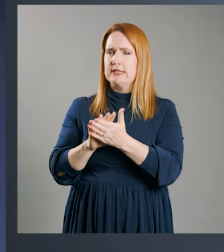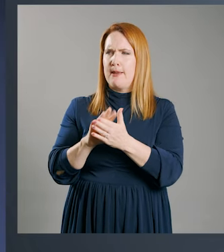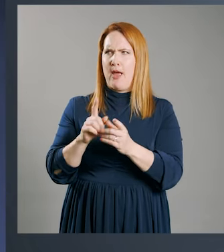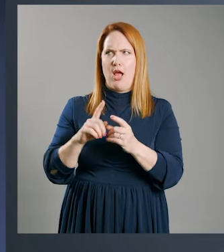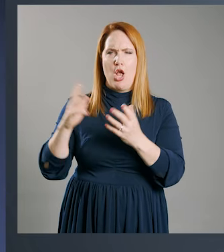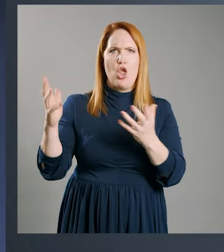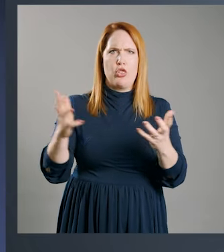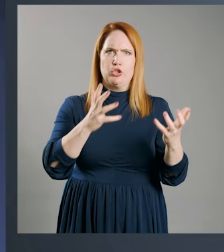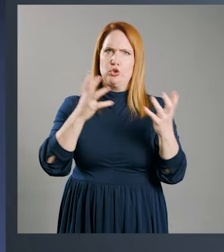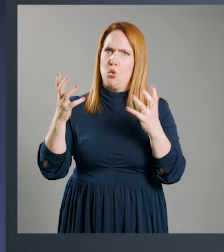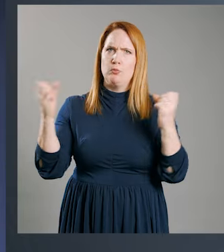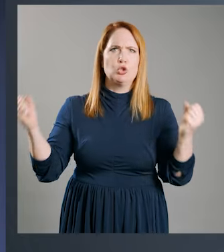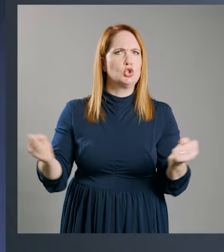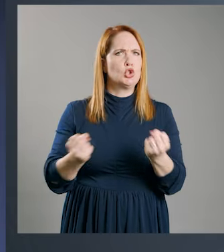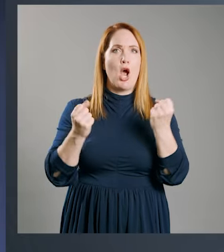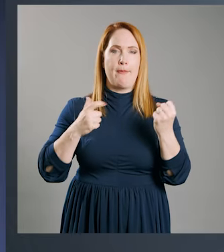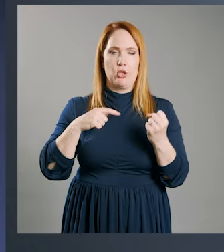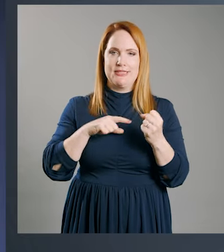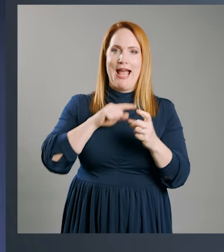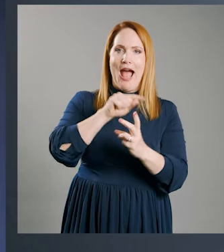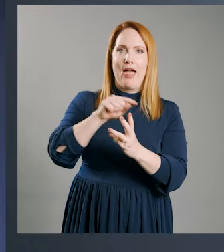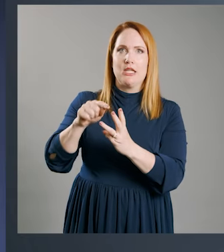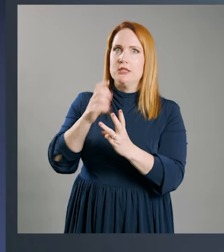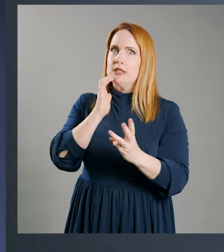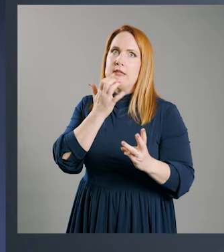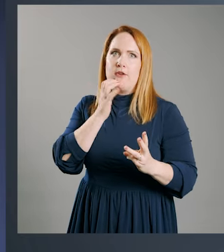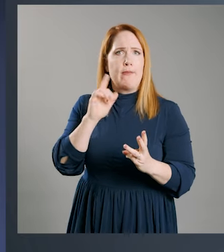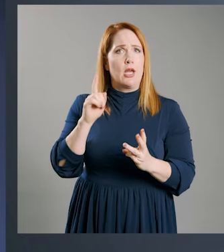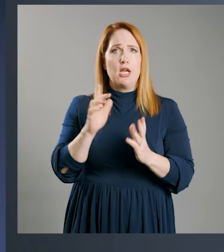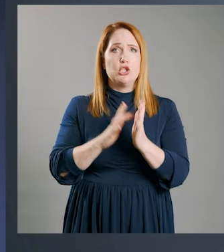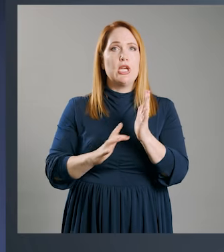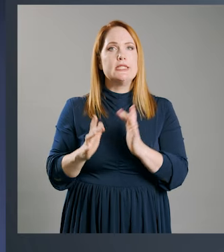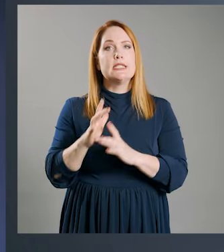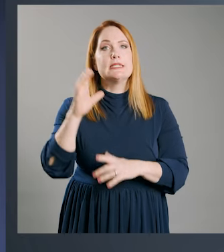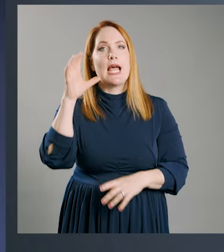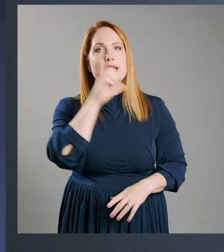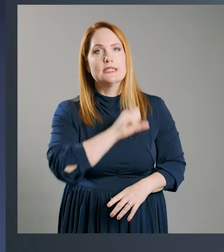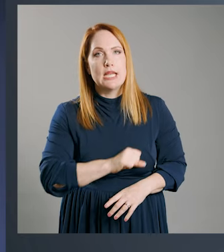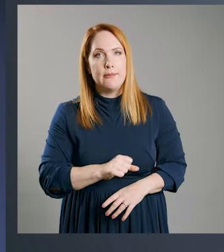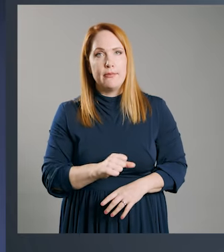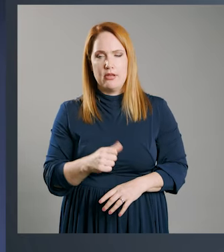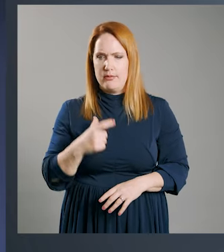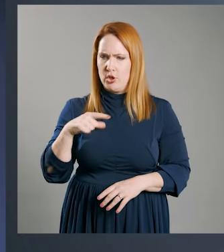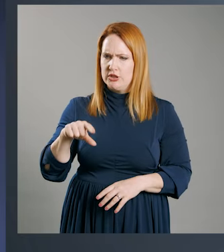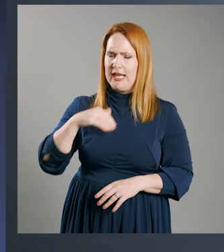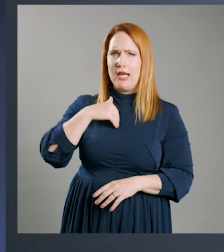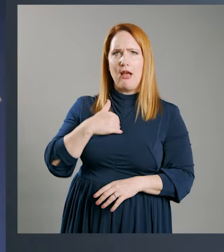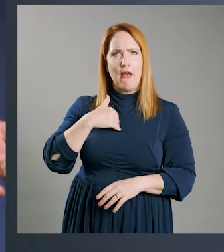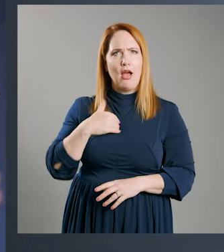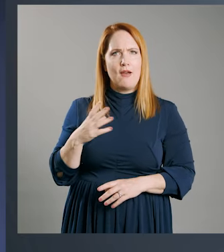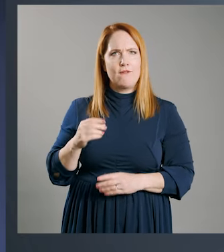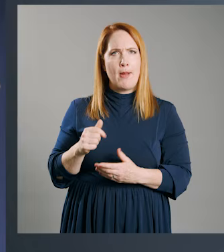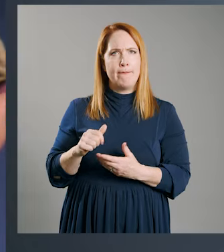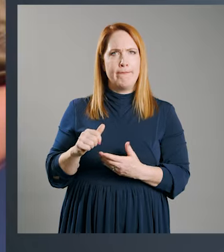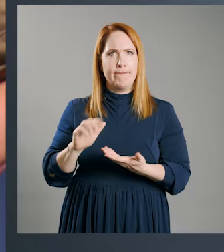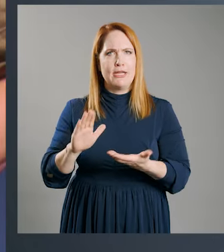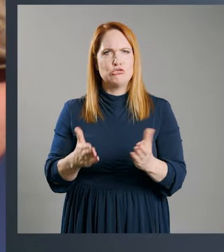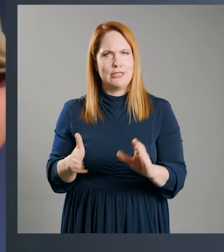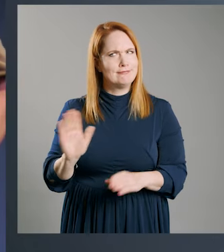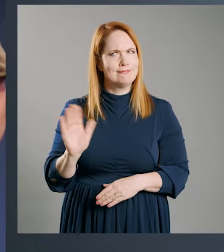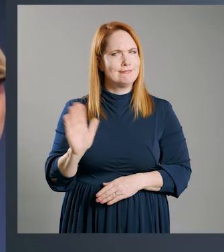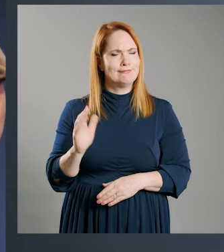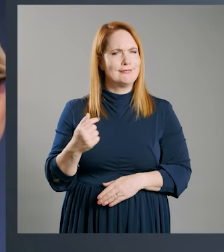storm must have been huge because they were terrified. And Jesus was asleep in the boat. Was he asleep because he was exhausted from ministry?